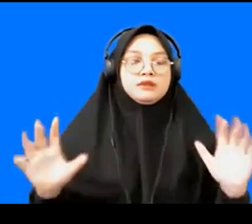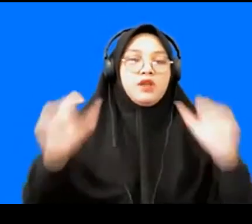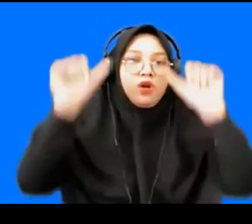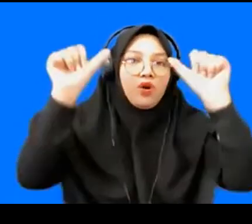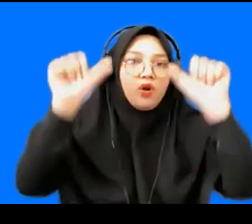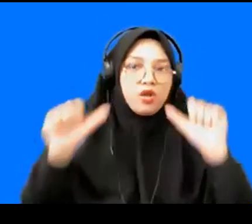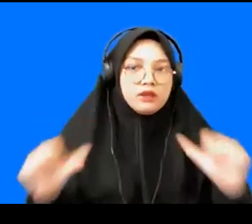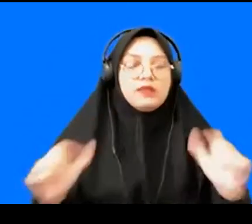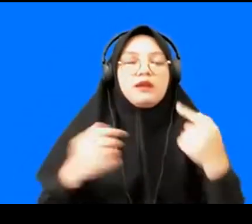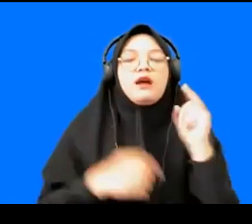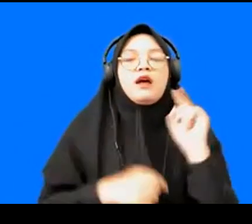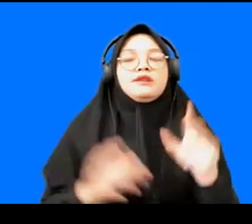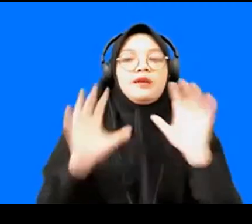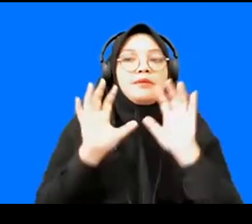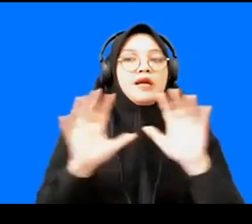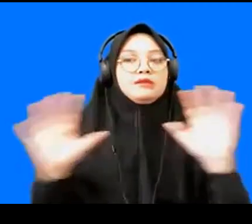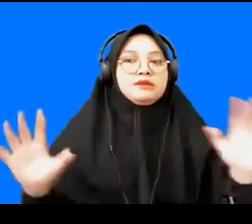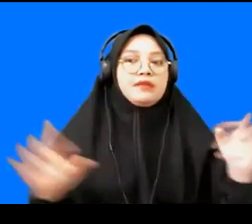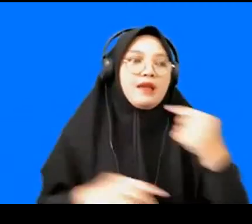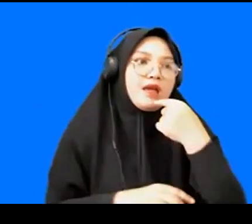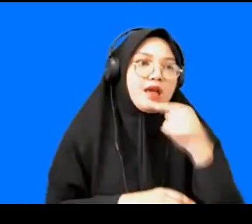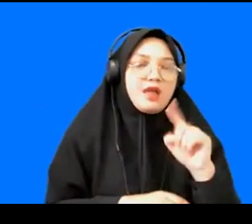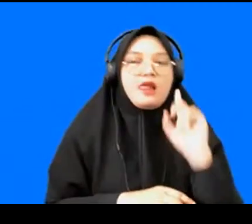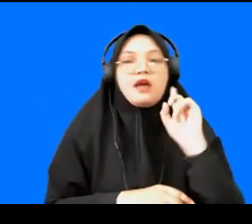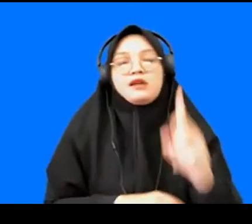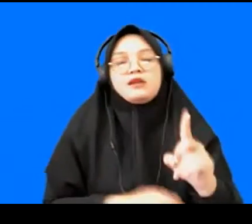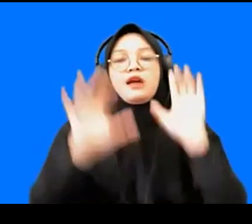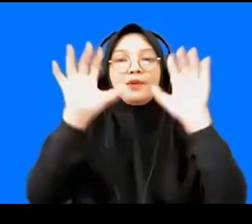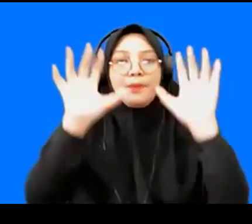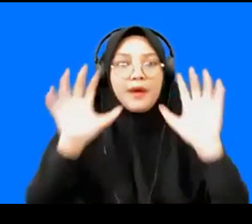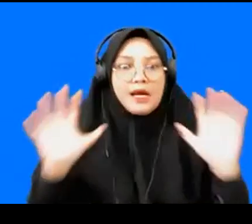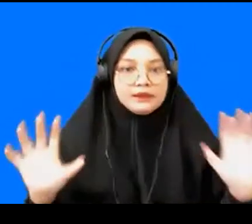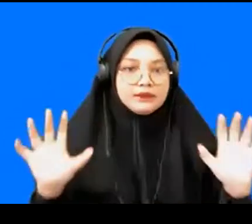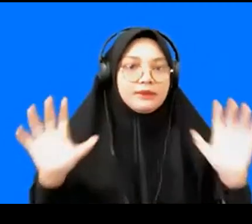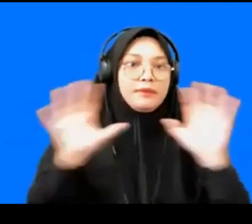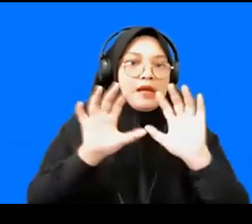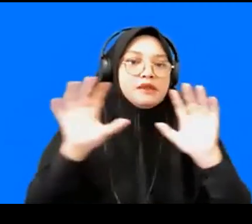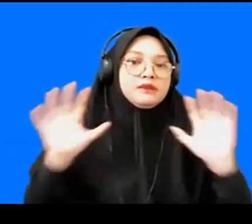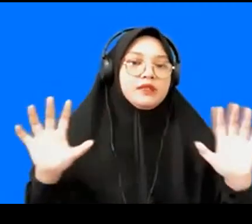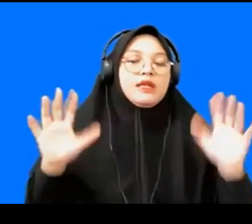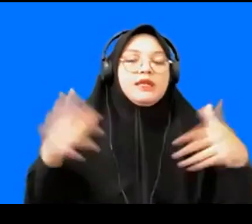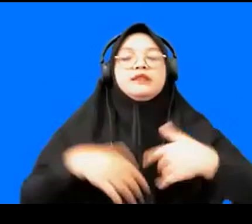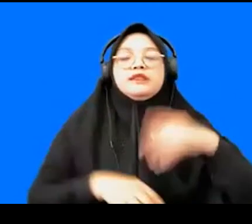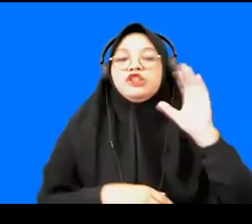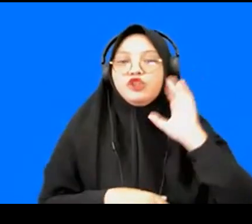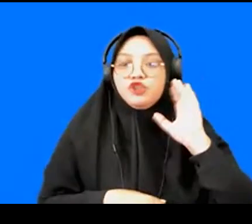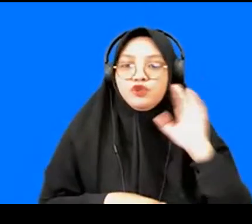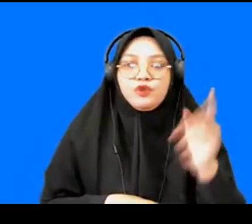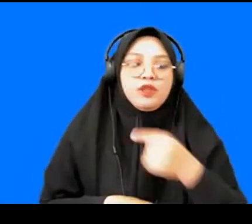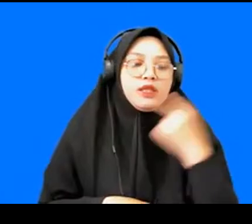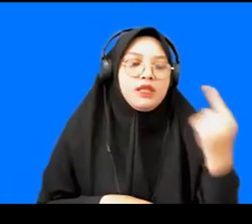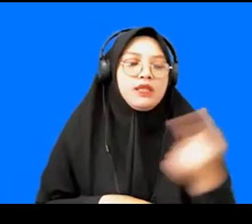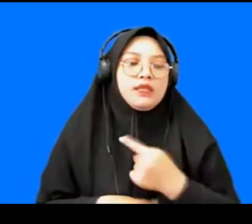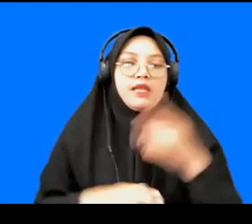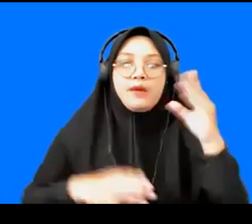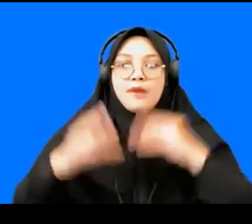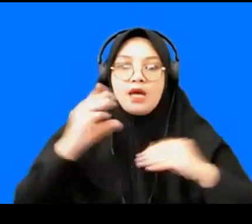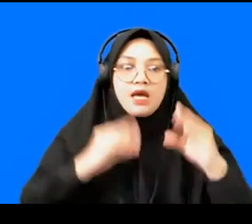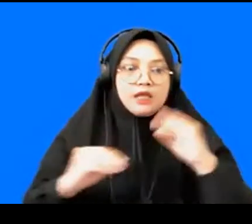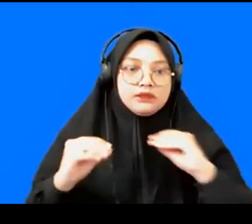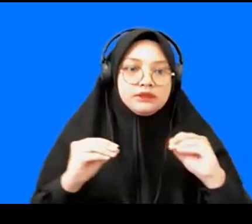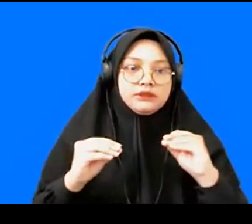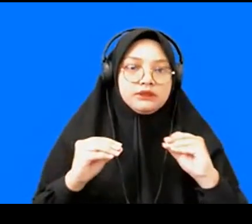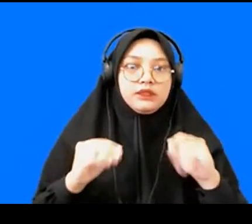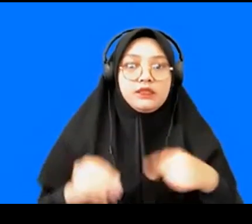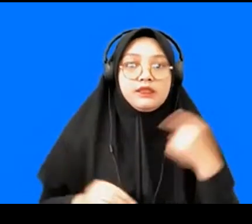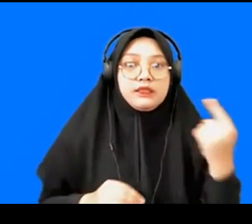lot of issues to discuss as well. Okay, while waiting for, you know, gathered in questions or, you